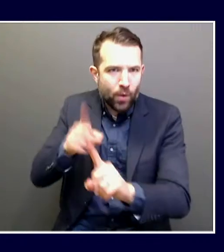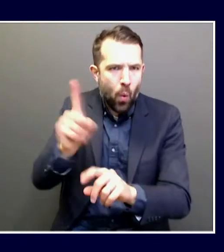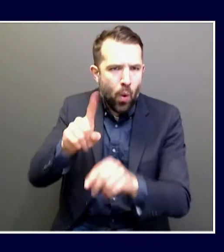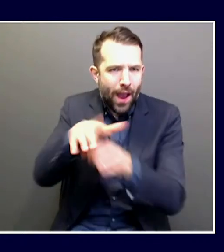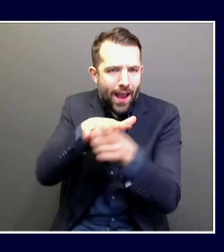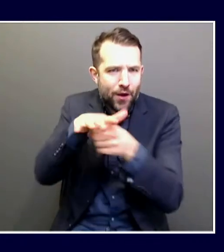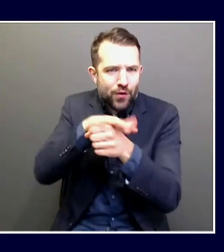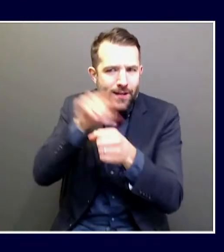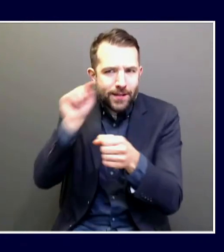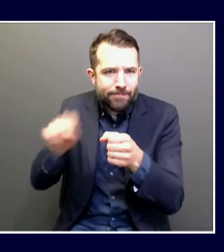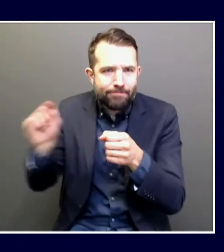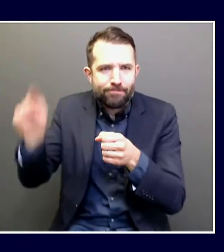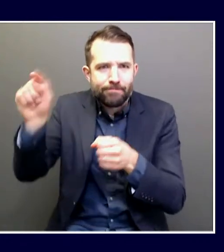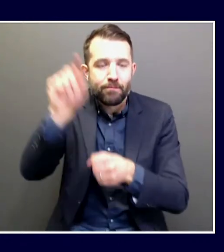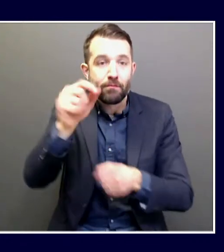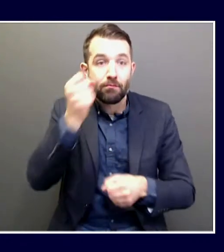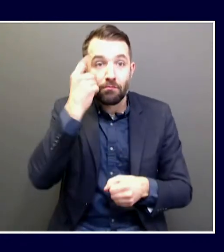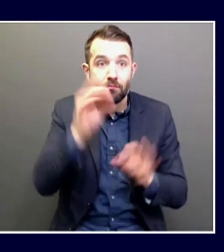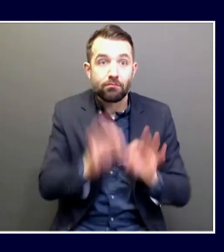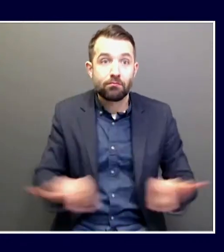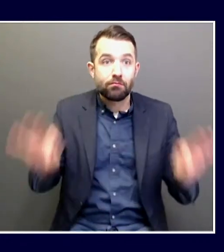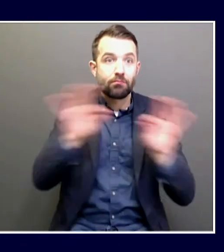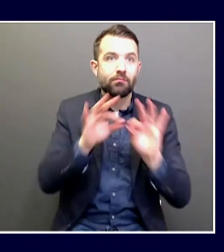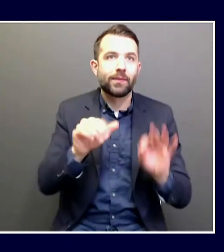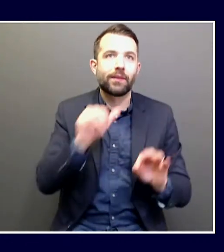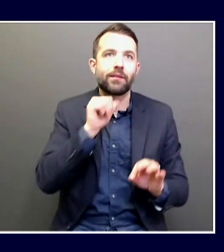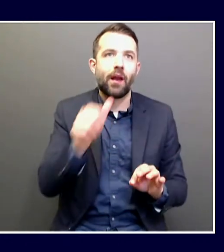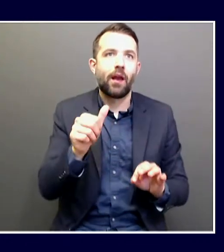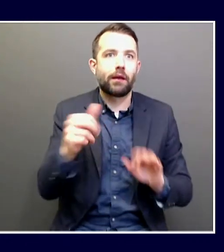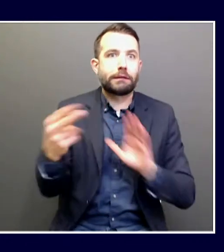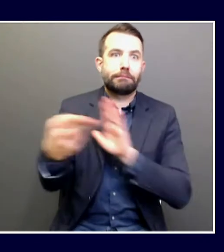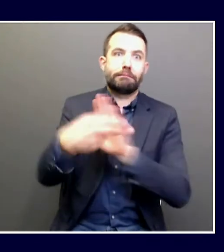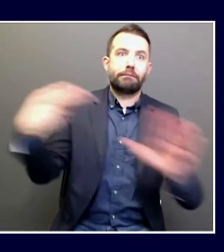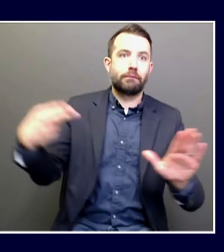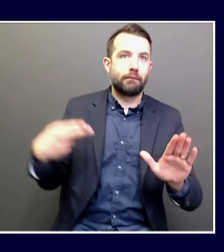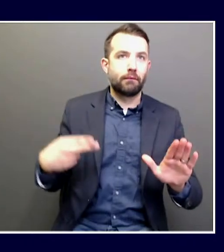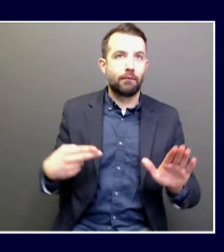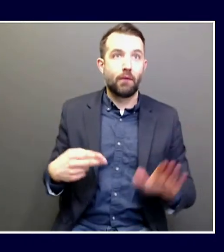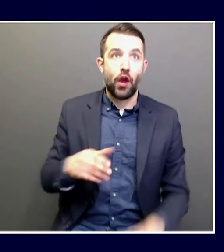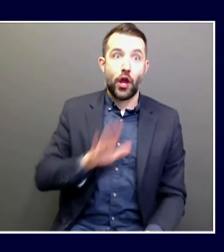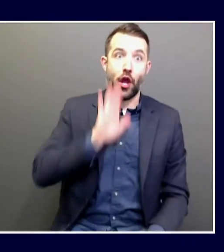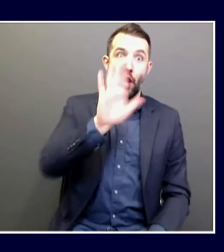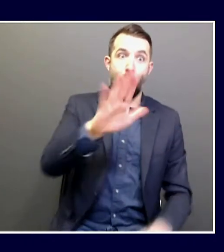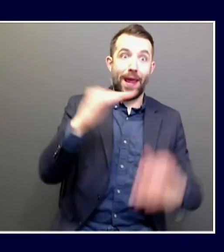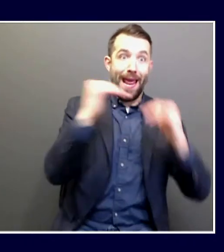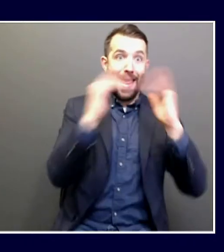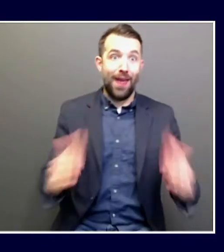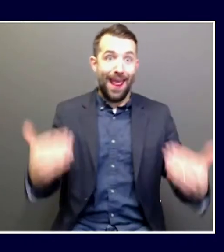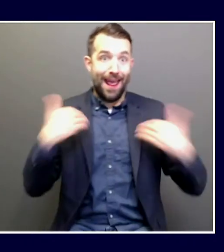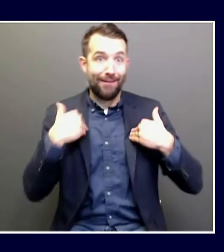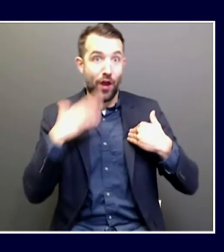testing. It doesn't occur at the individual household level or even at the neighborhood level. It occurs at the community